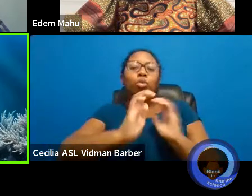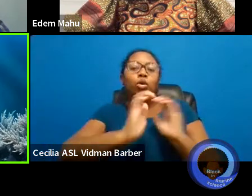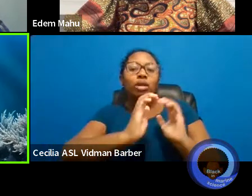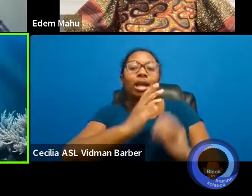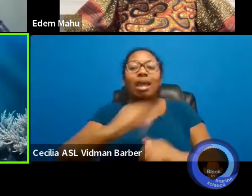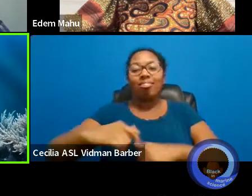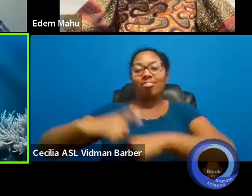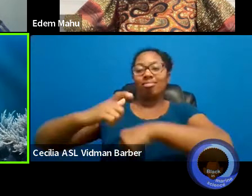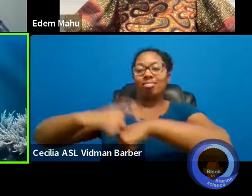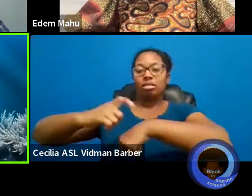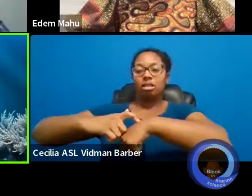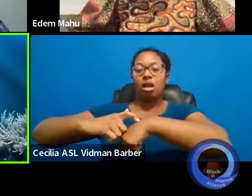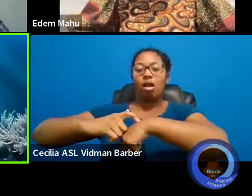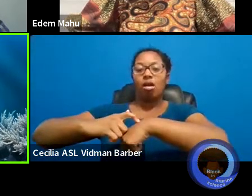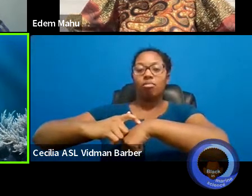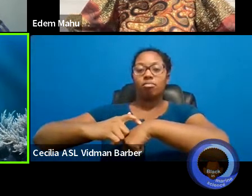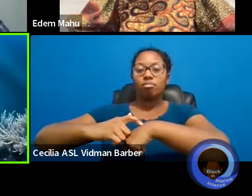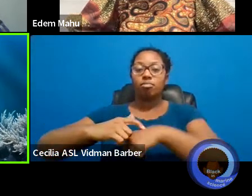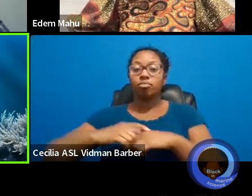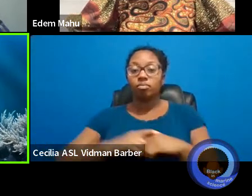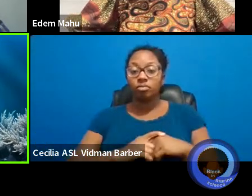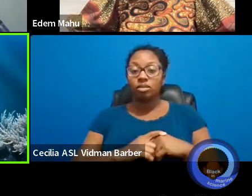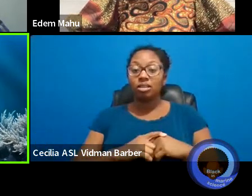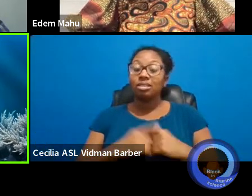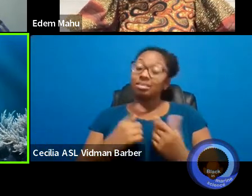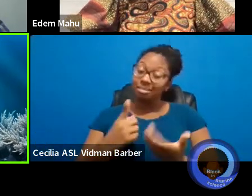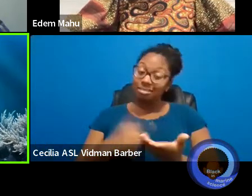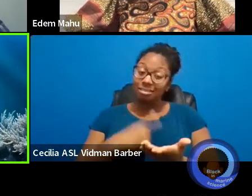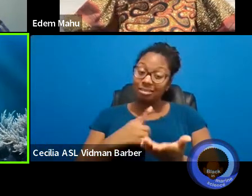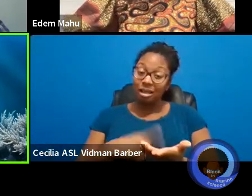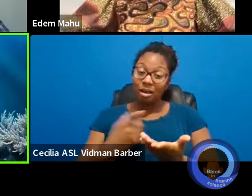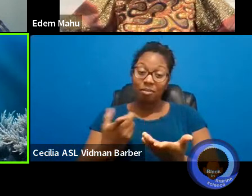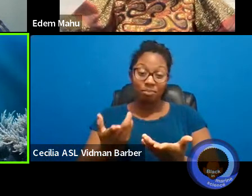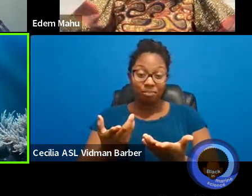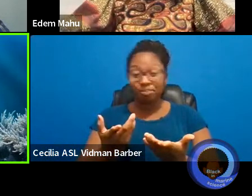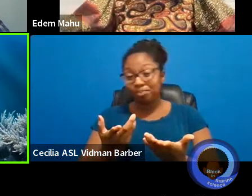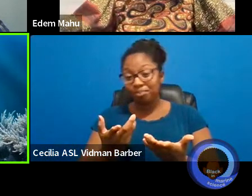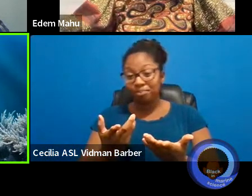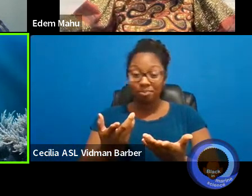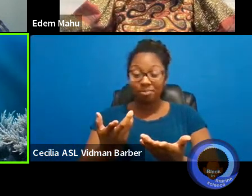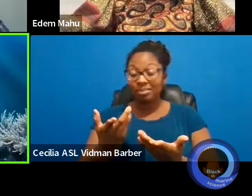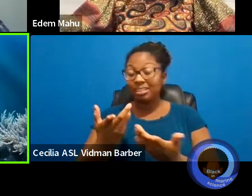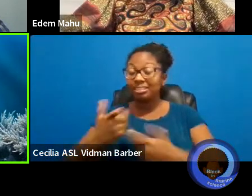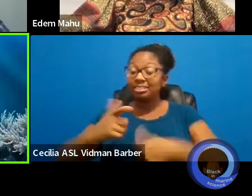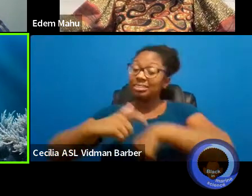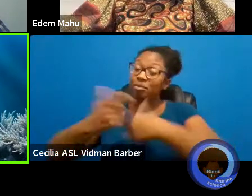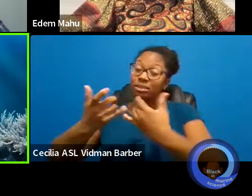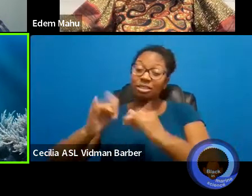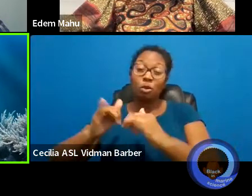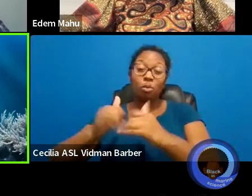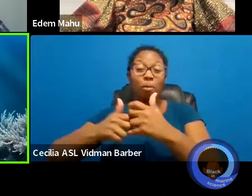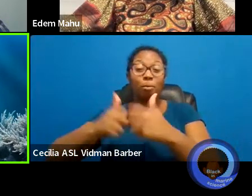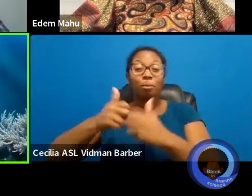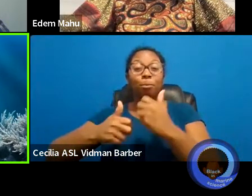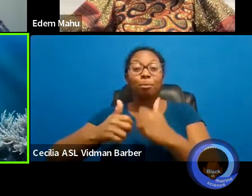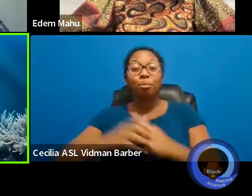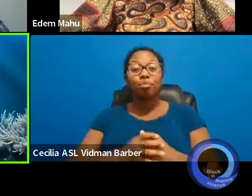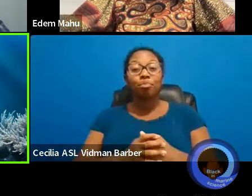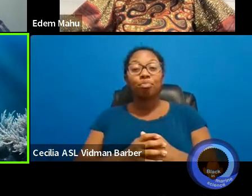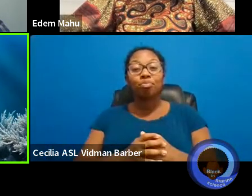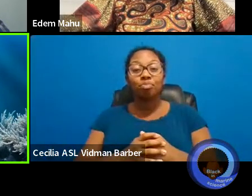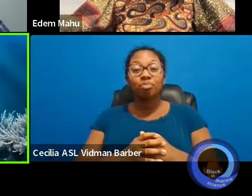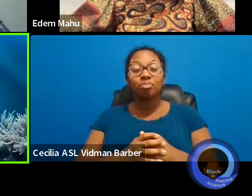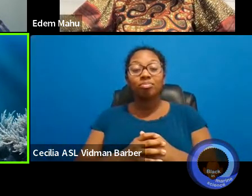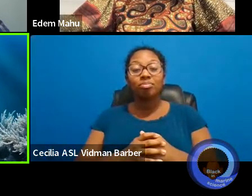was or is still an issue because it happens differently because you would not always appreciate